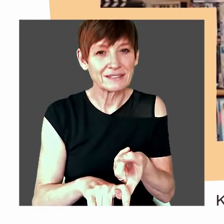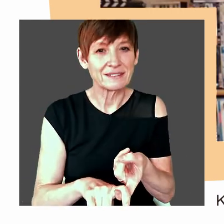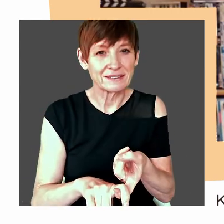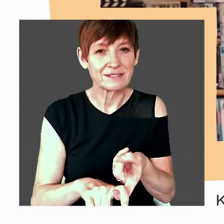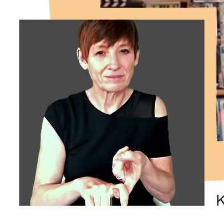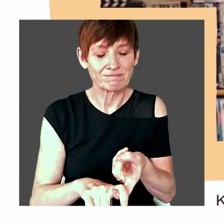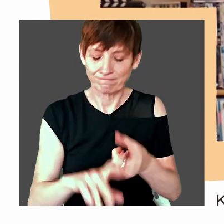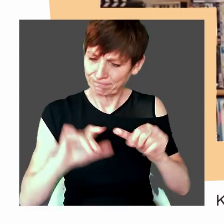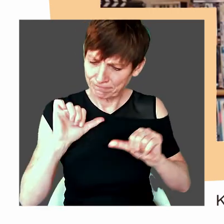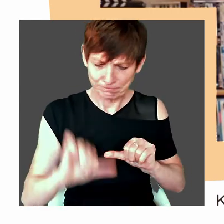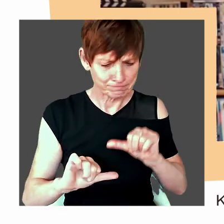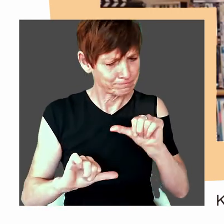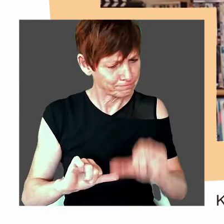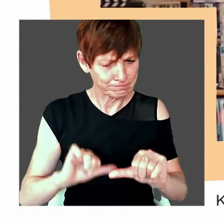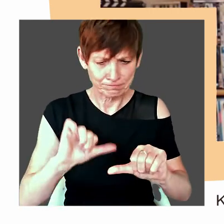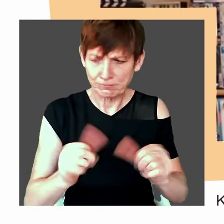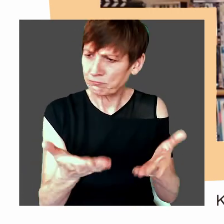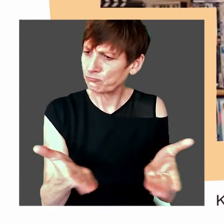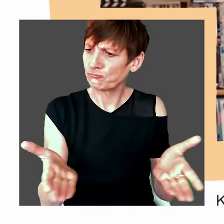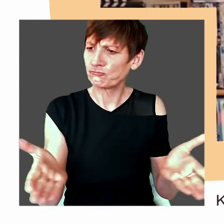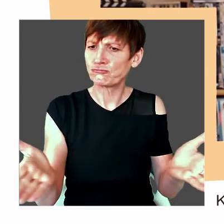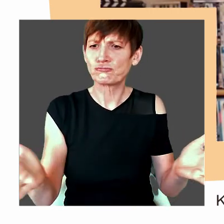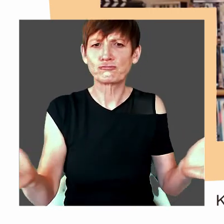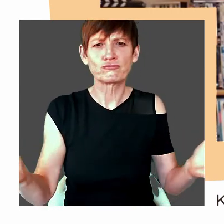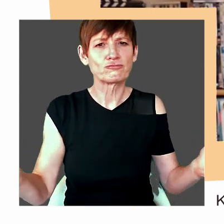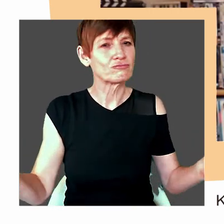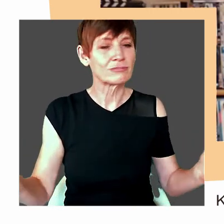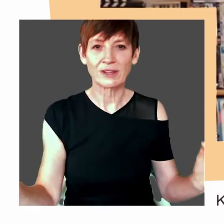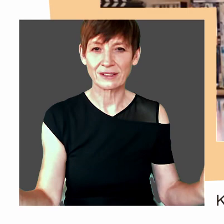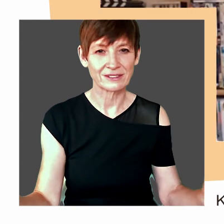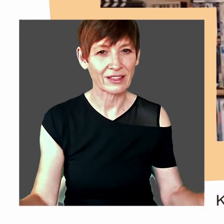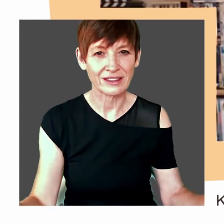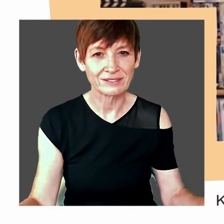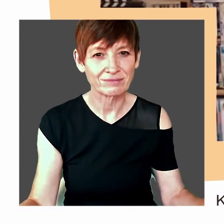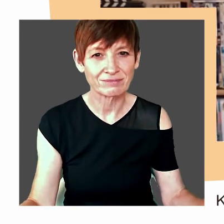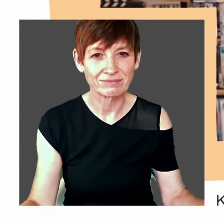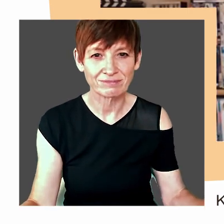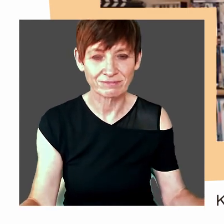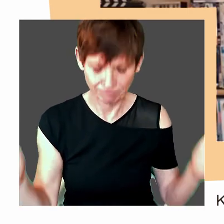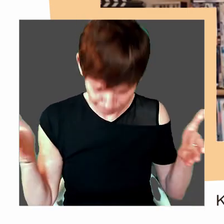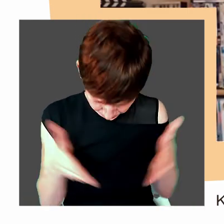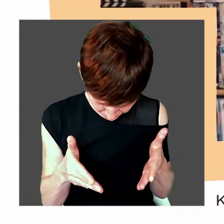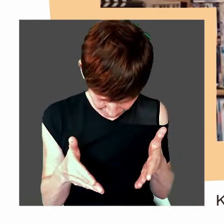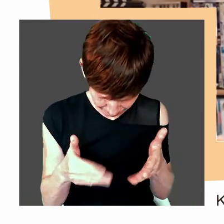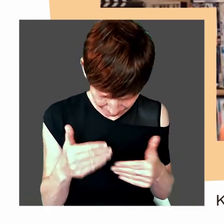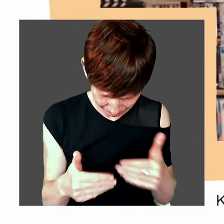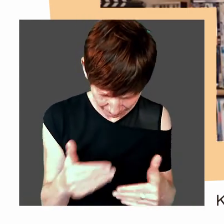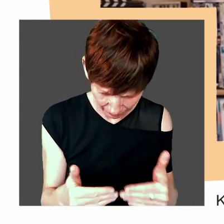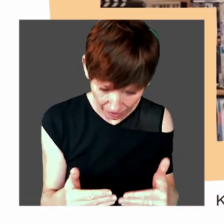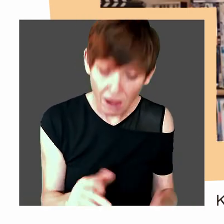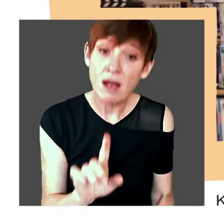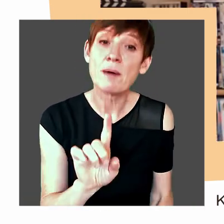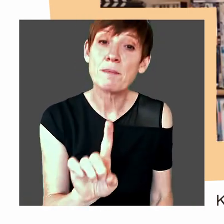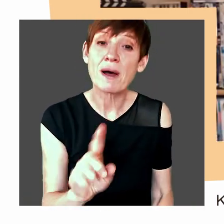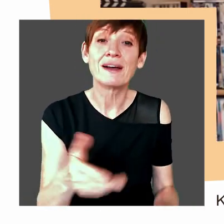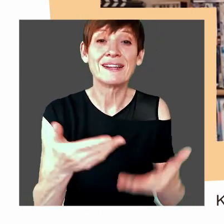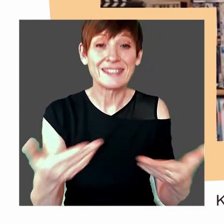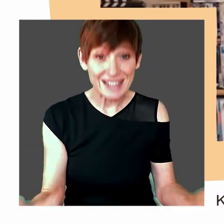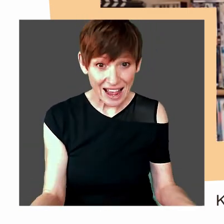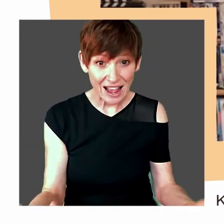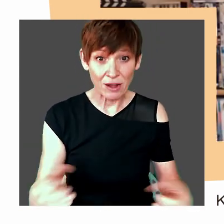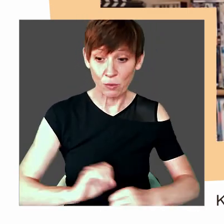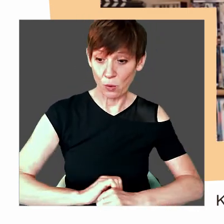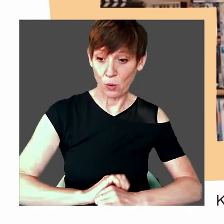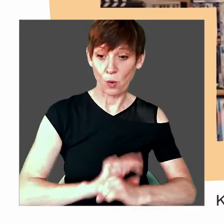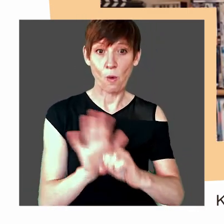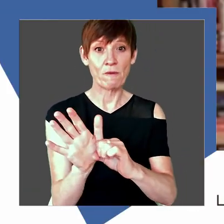a set way of doing things that, you know, was inconceivable for those things to change. And now we're at a